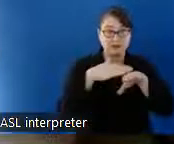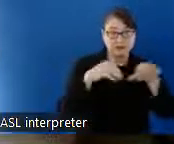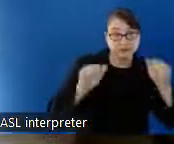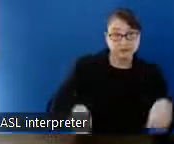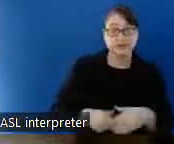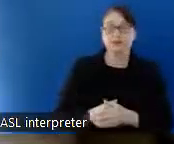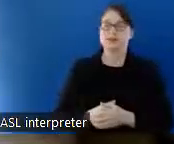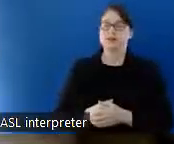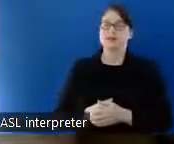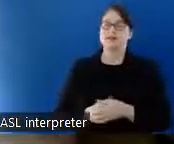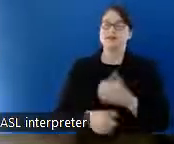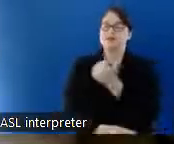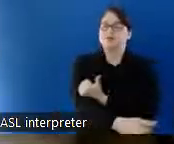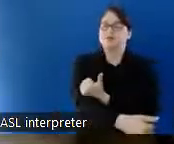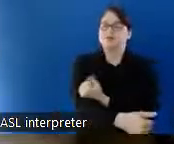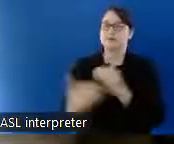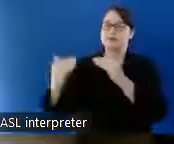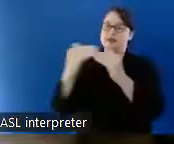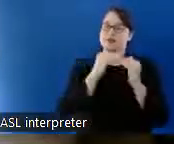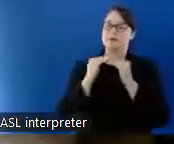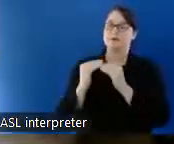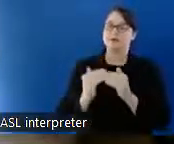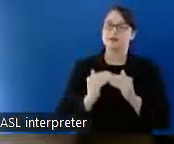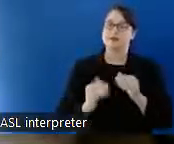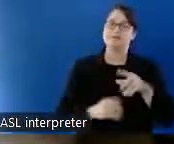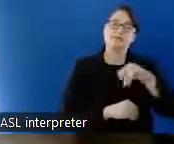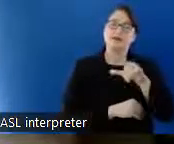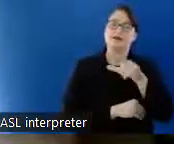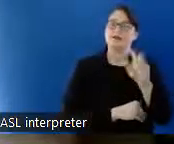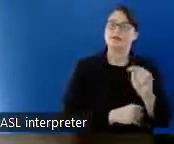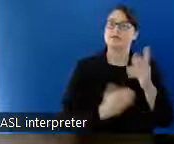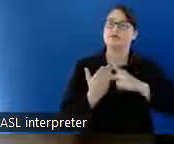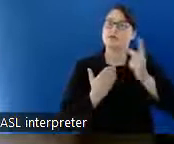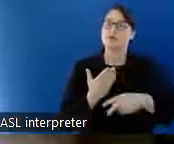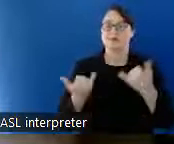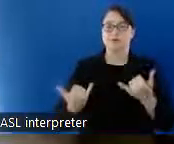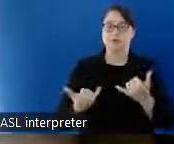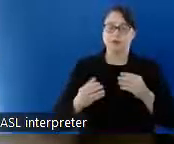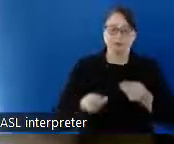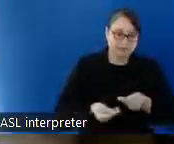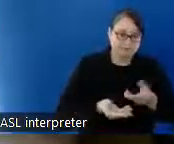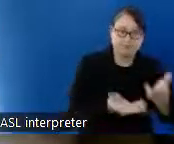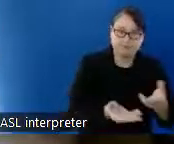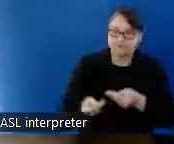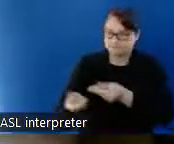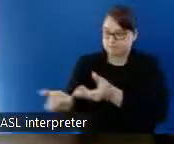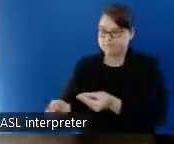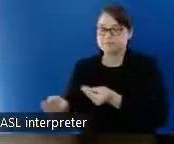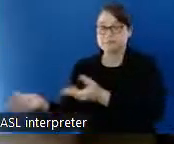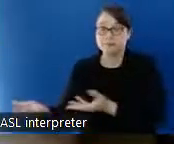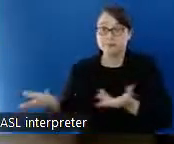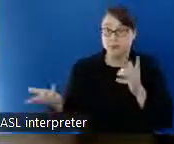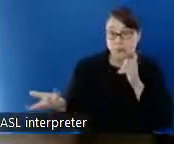Equity Pilot Program is currently making monkeypox vaccines available to health departments and other organizations who provide